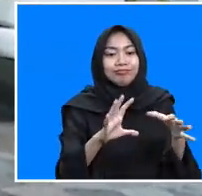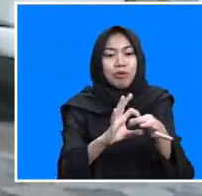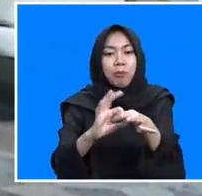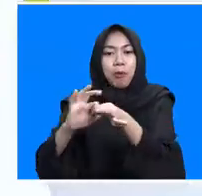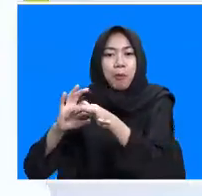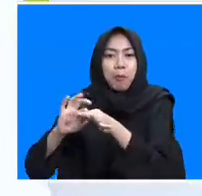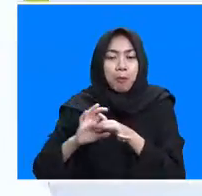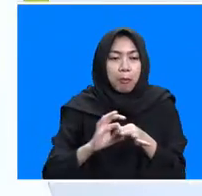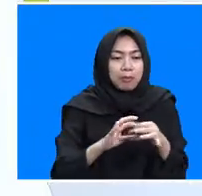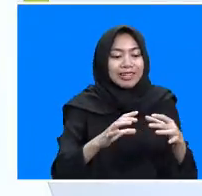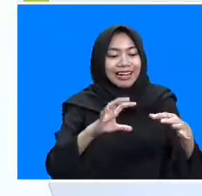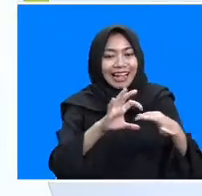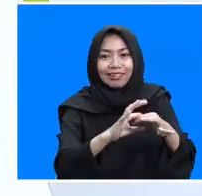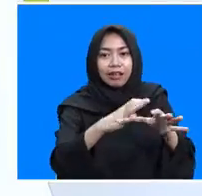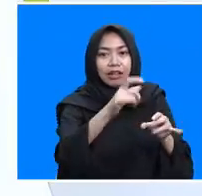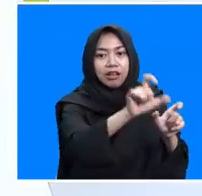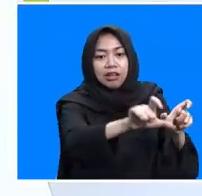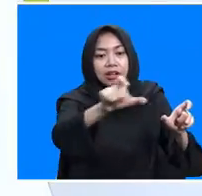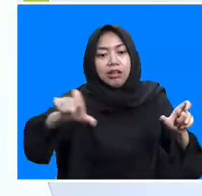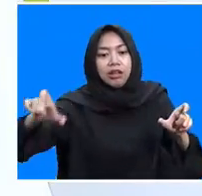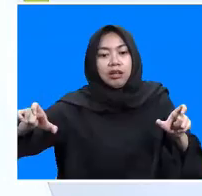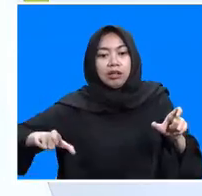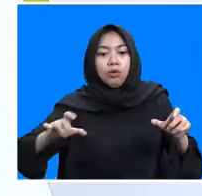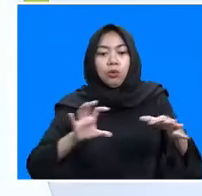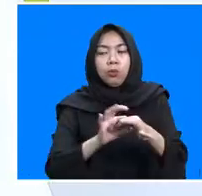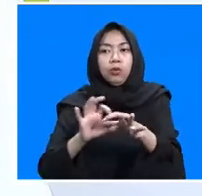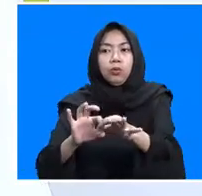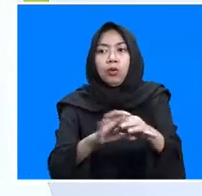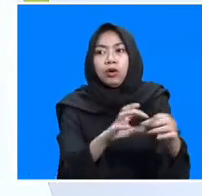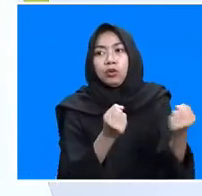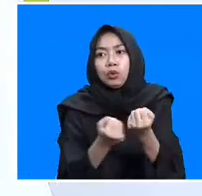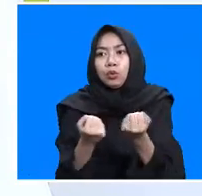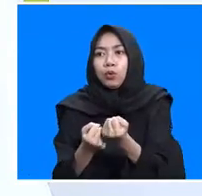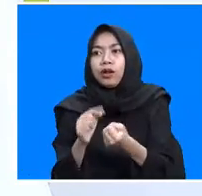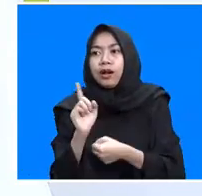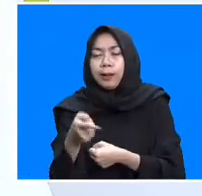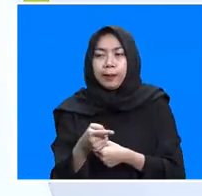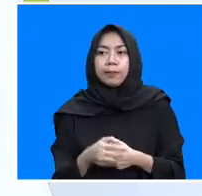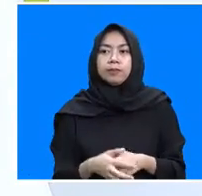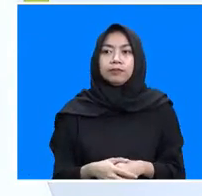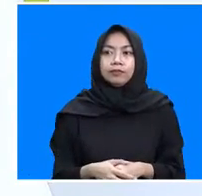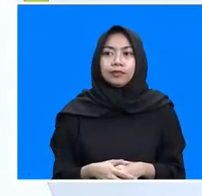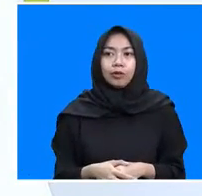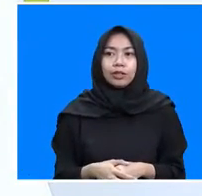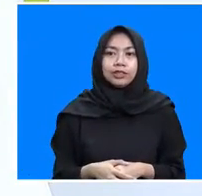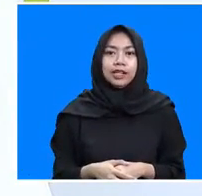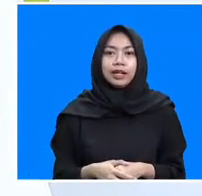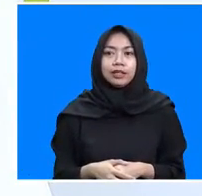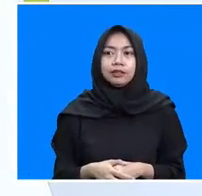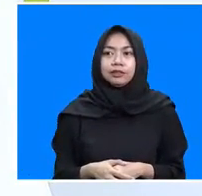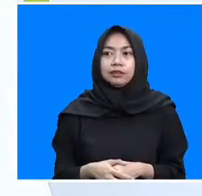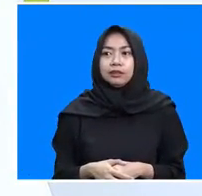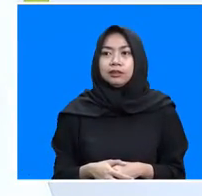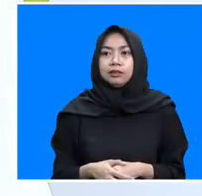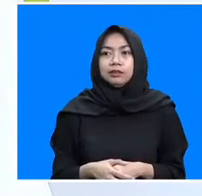We are providing subsidies for bright school leavers to get into the system. Mm. We're providing